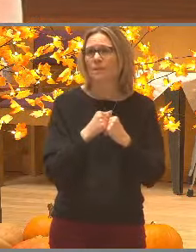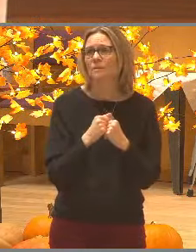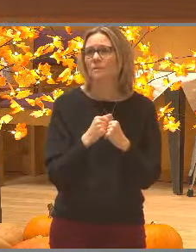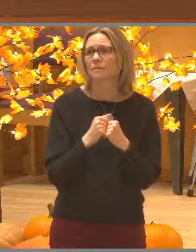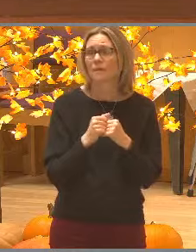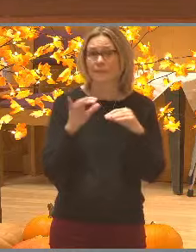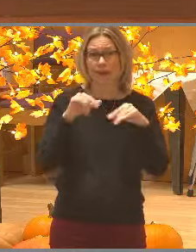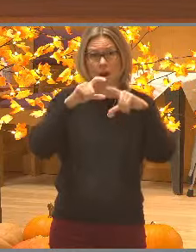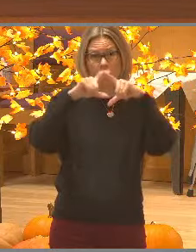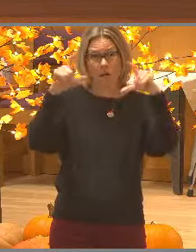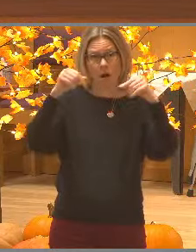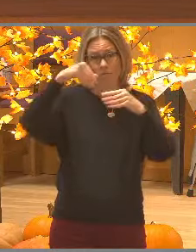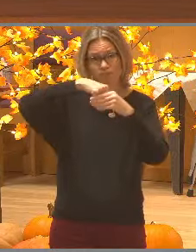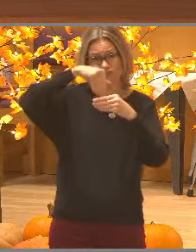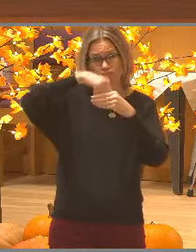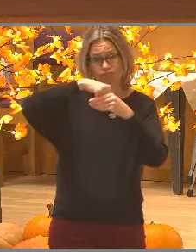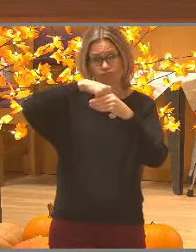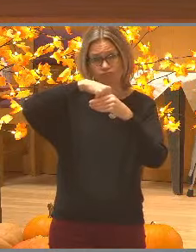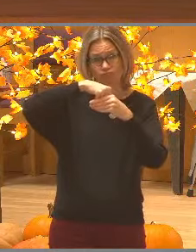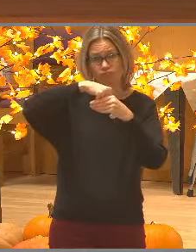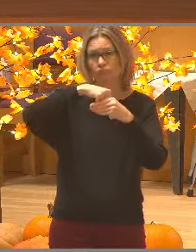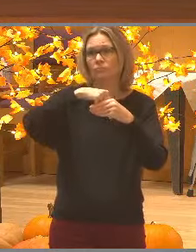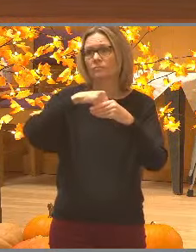card inside the envelope.